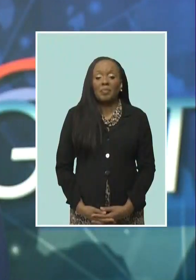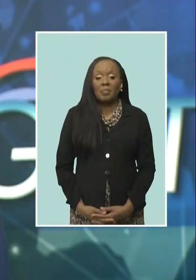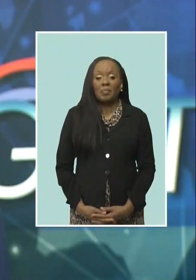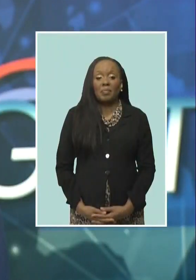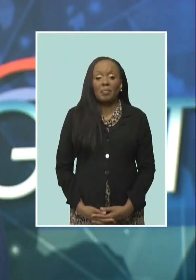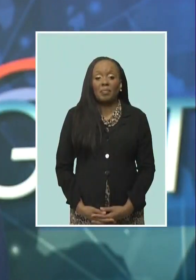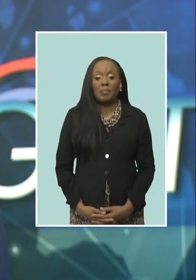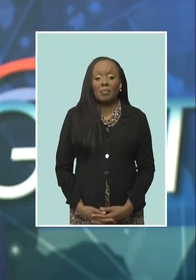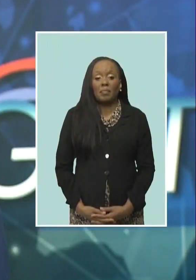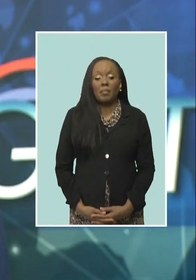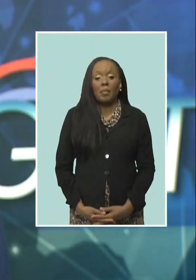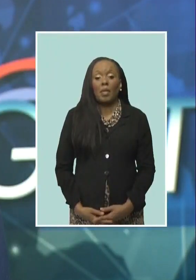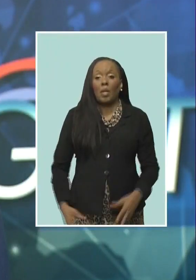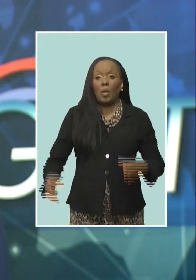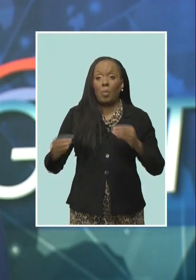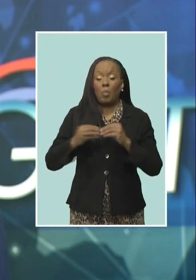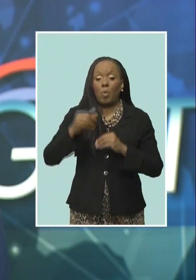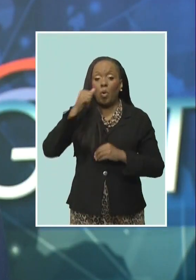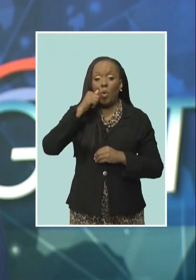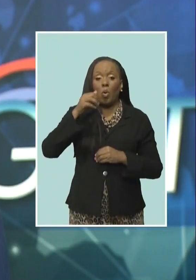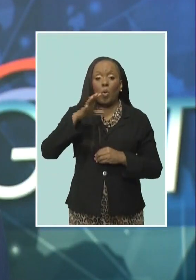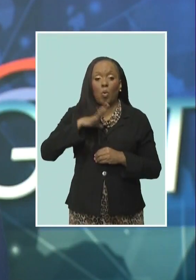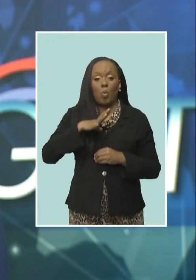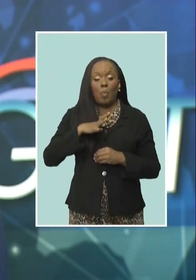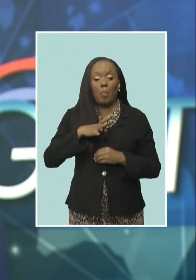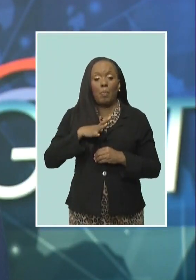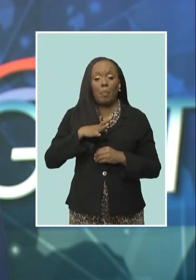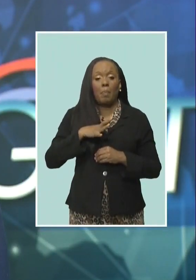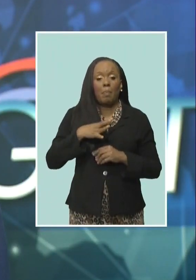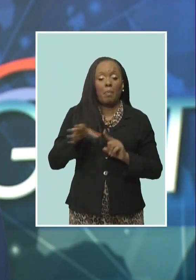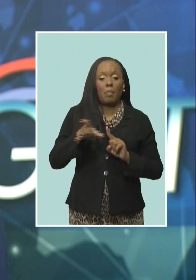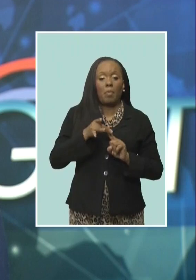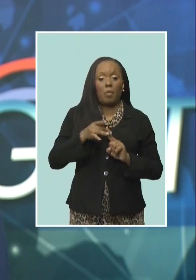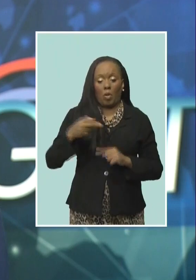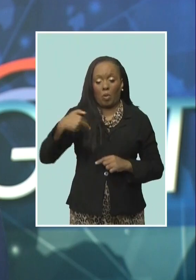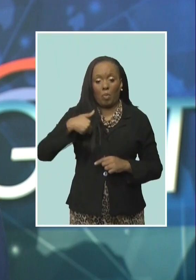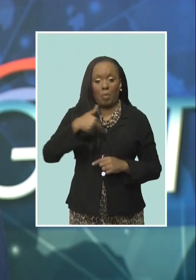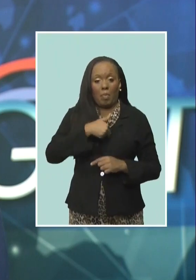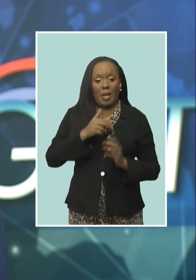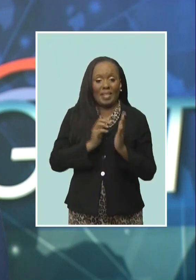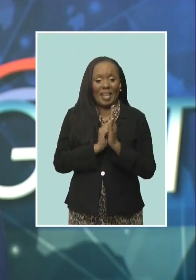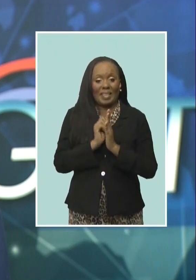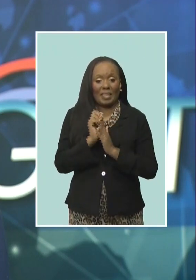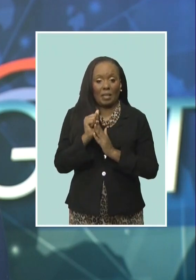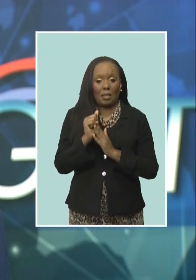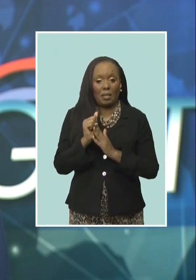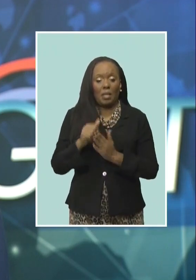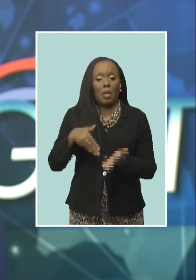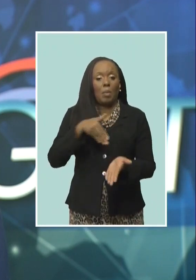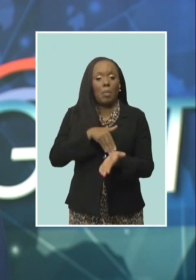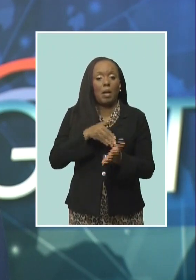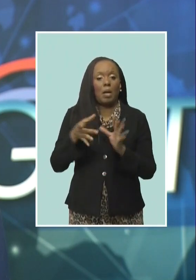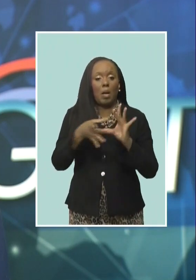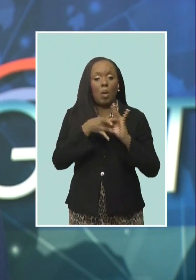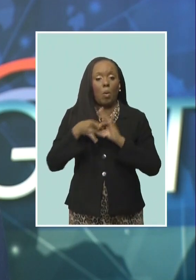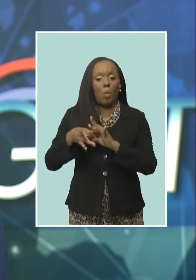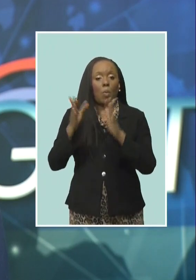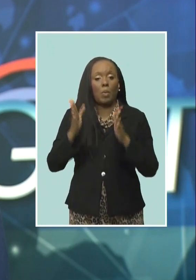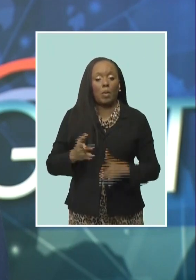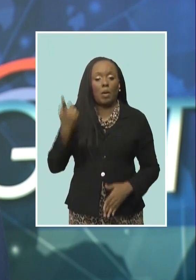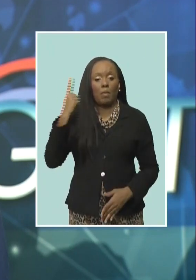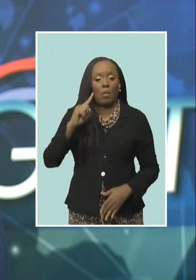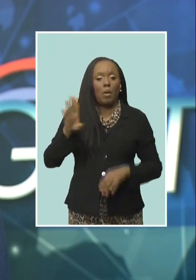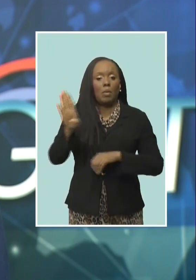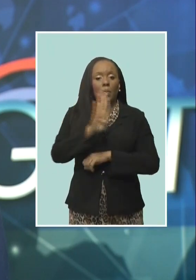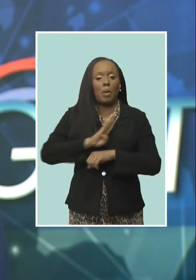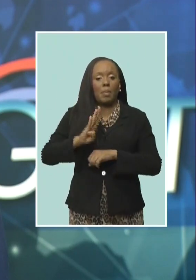An increasing number of women are being diagnosed with breast cancer. According to medical coordinator at the Barbados Cancer Society Breast Screening